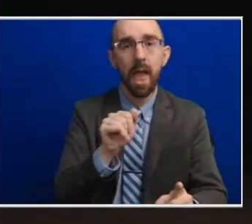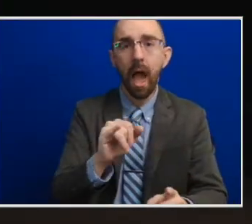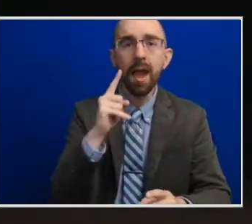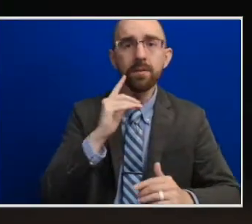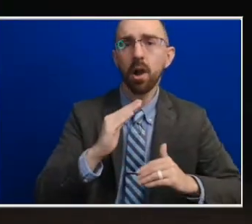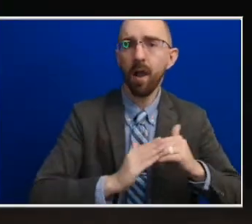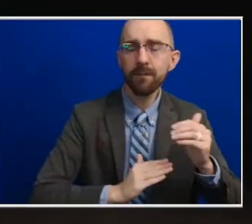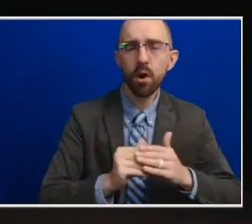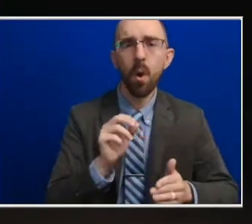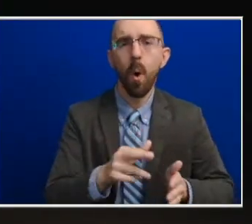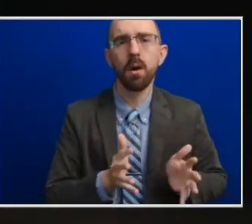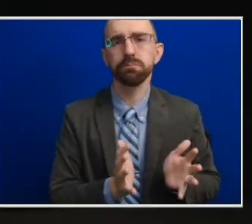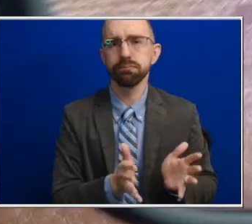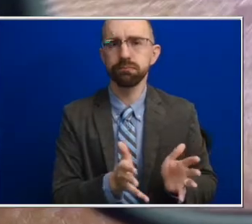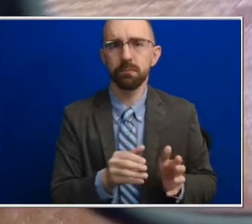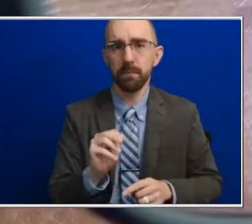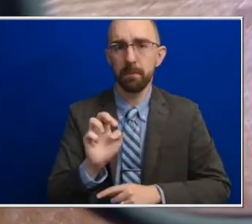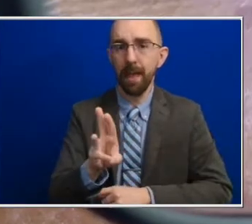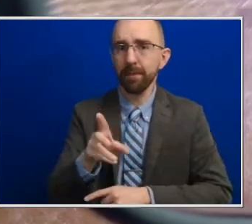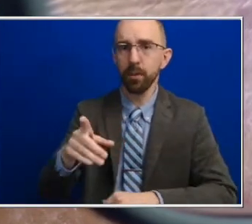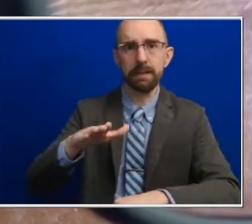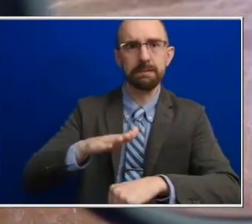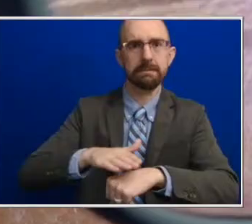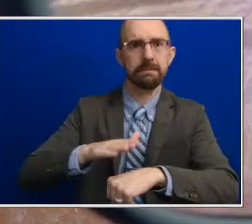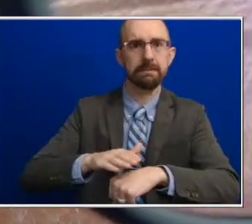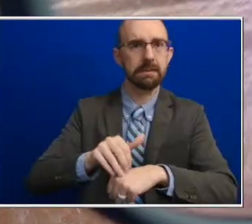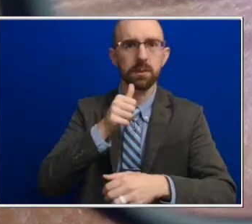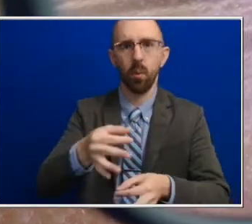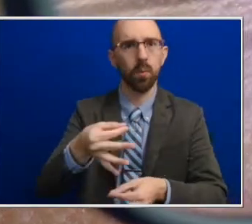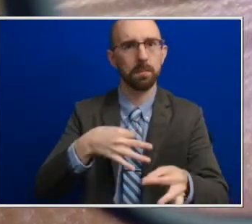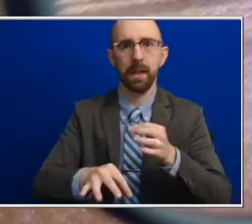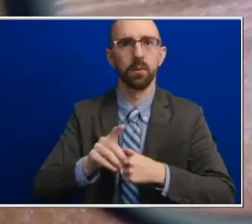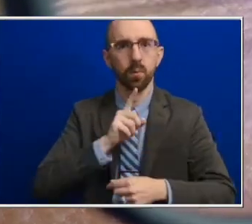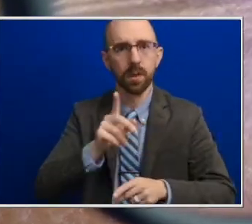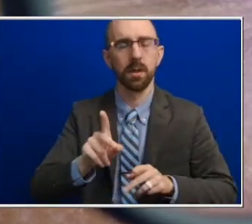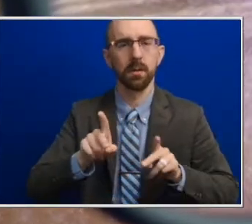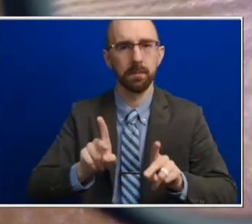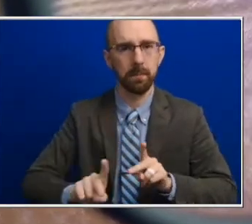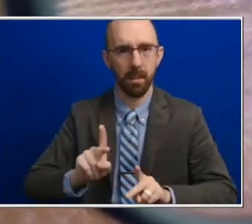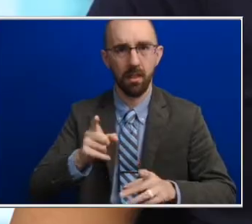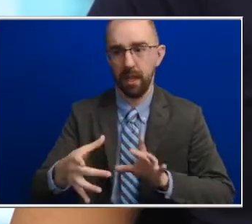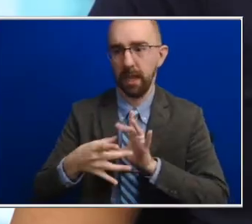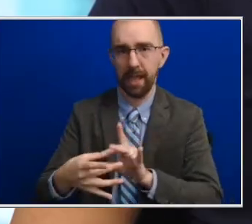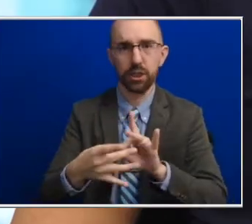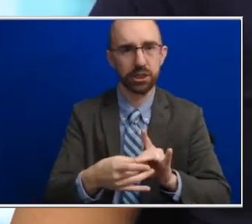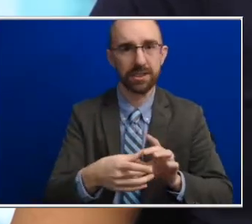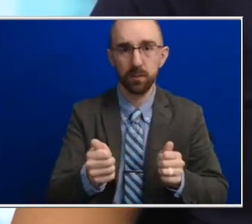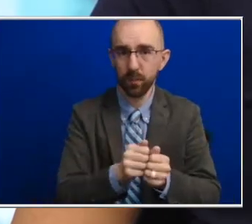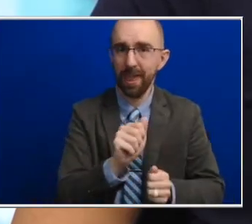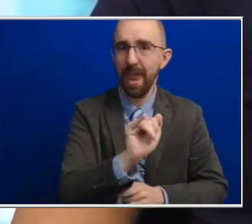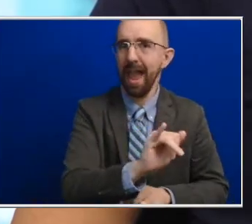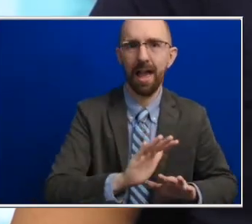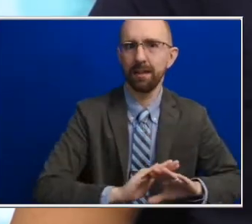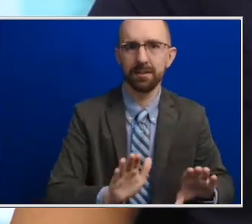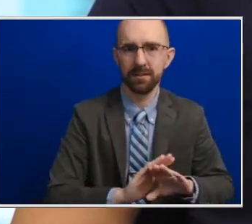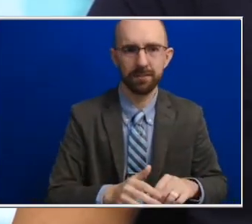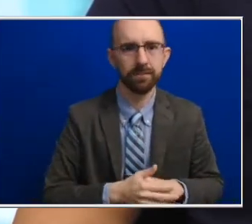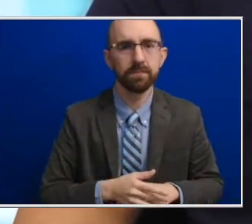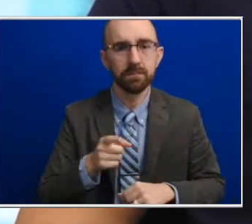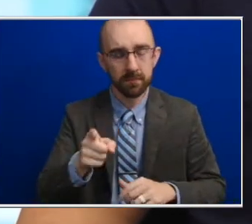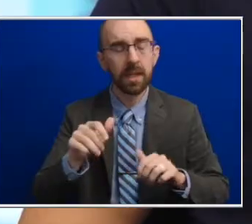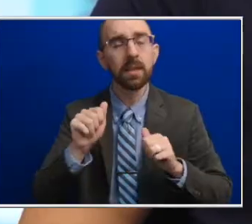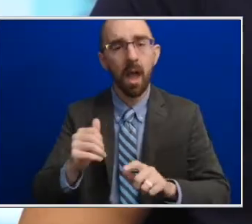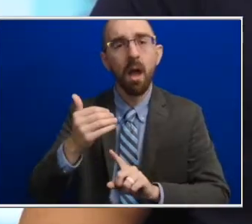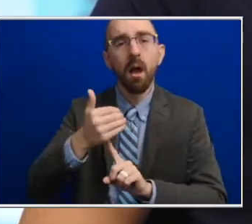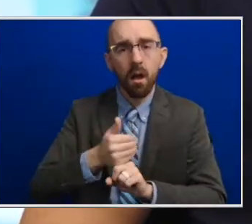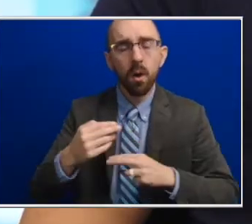conversation, Matthew cautions against replacing real human connection. Although AI, it's been trained on a lot of human conversations, it can pick